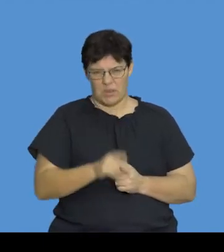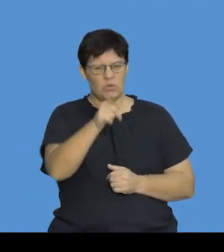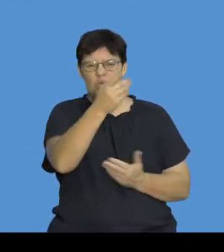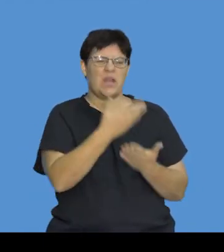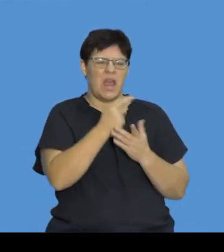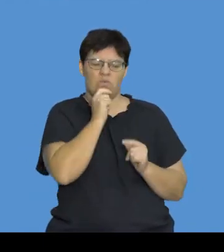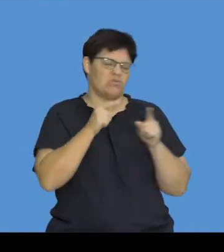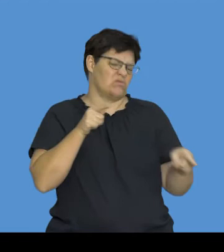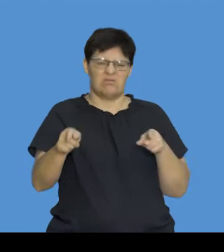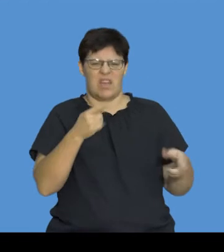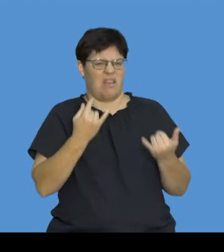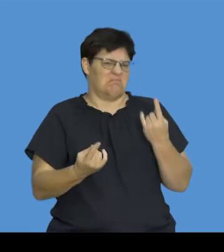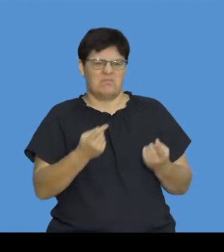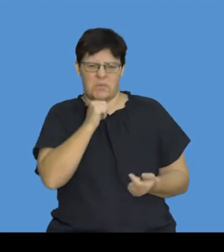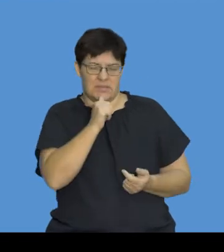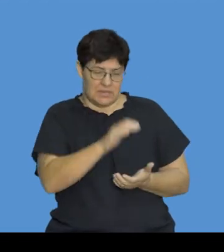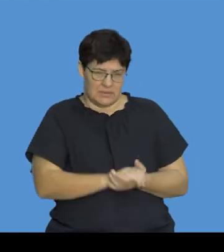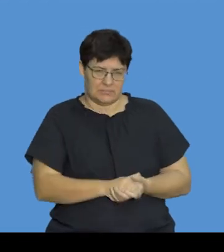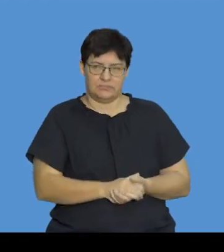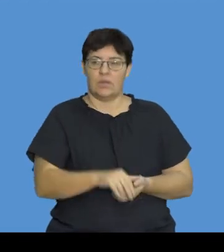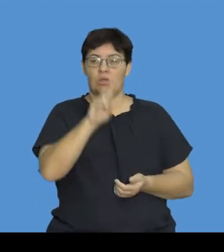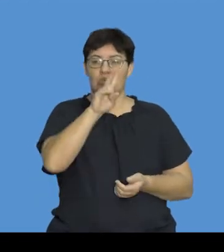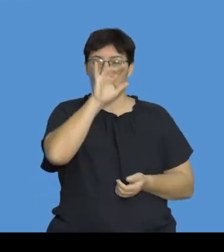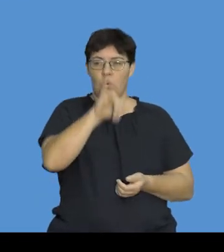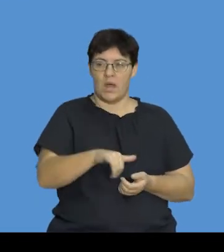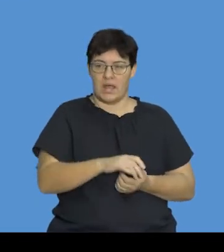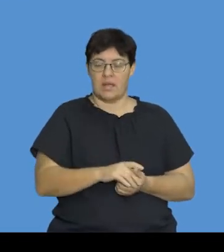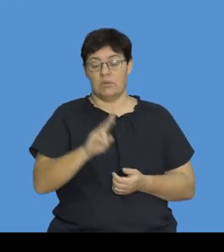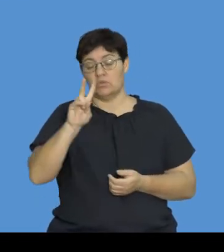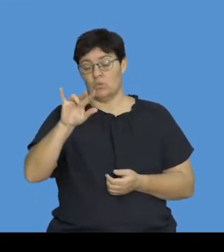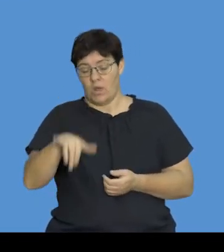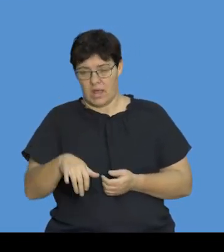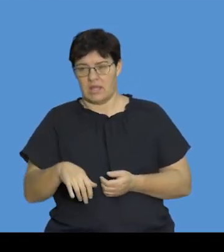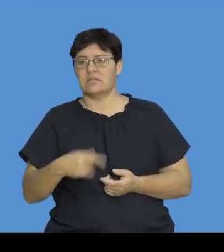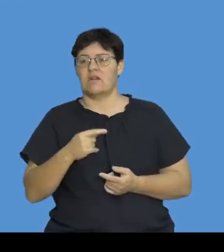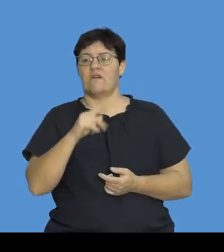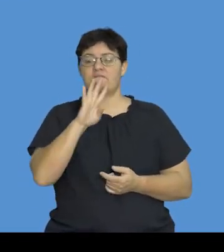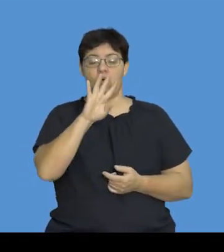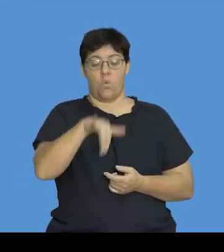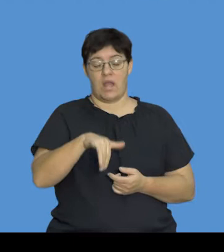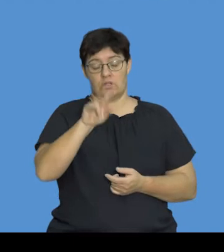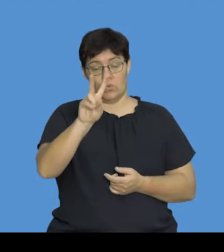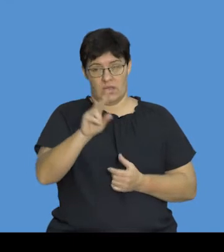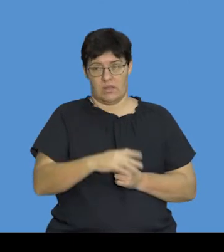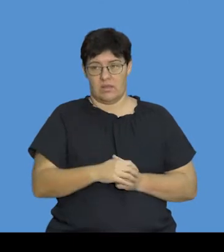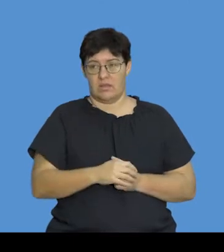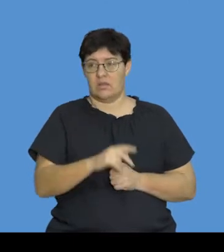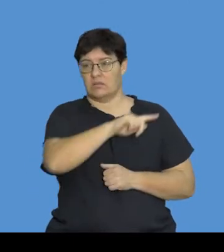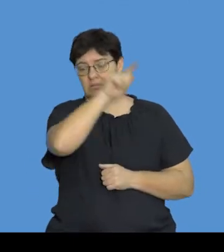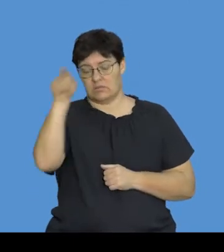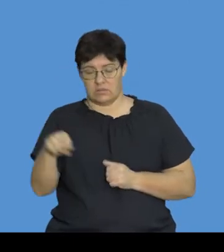use either or. 2y multiplied by 2y will give me 4y squared, and the